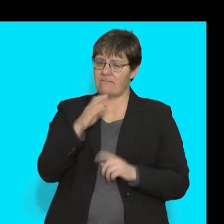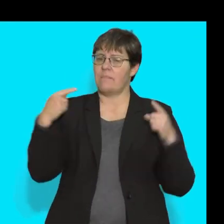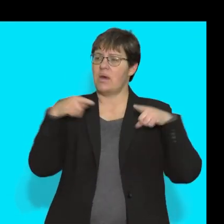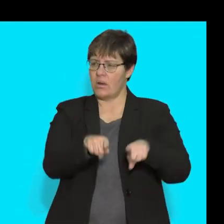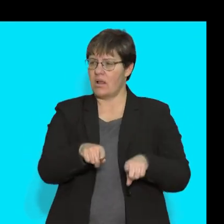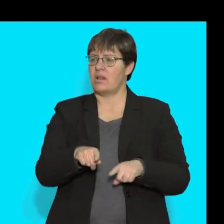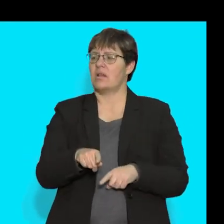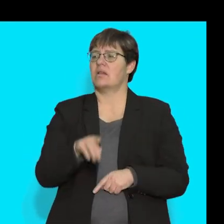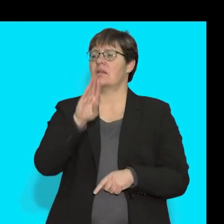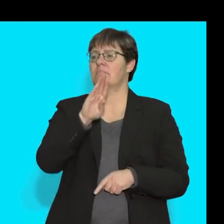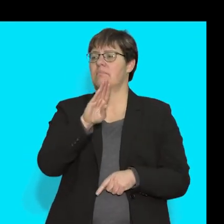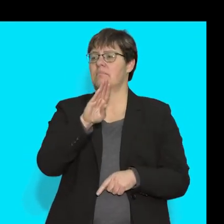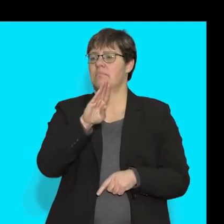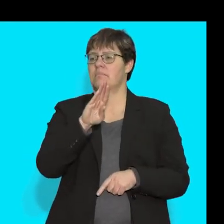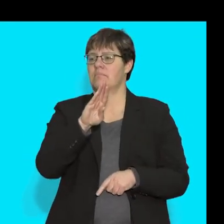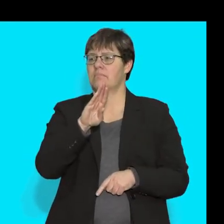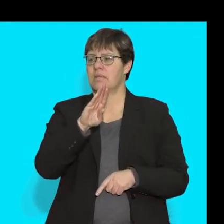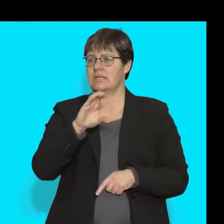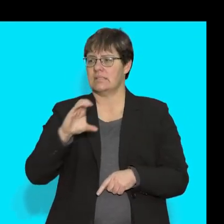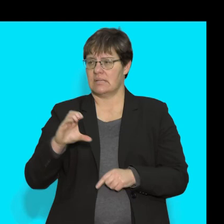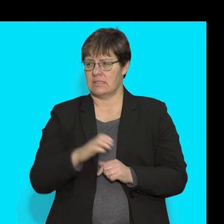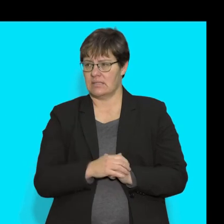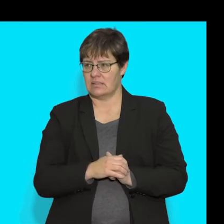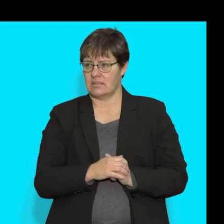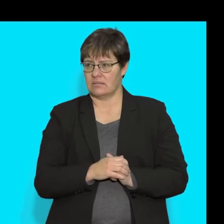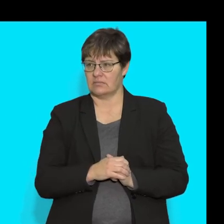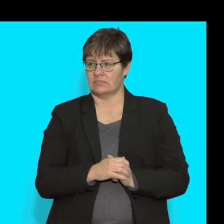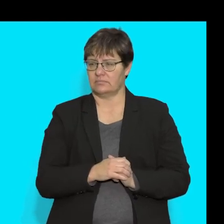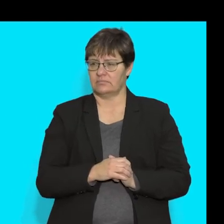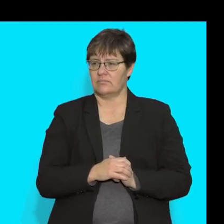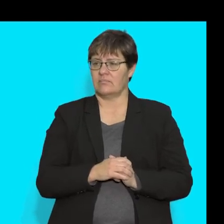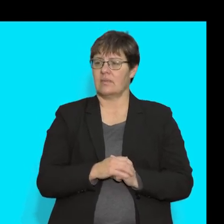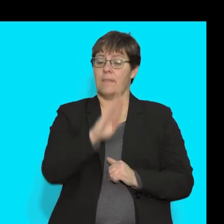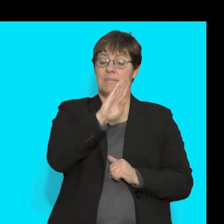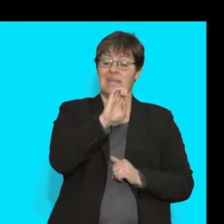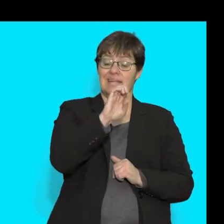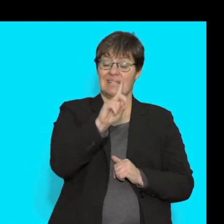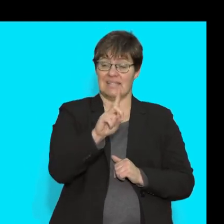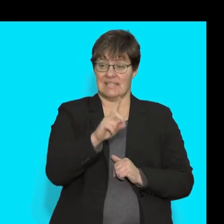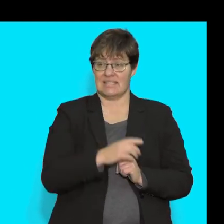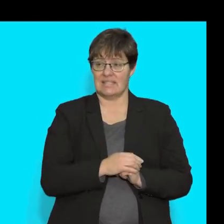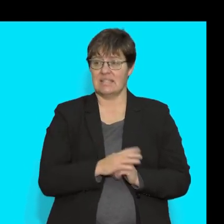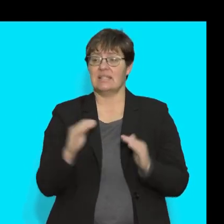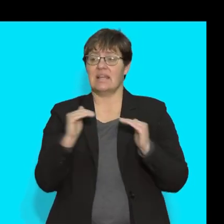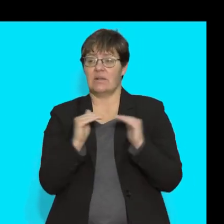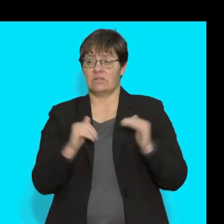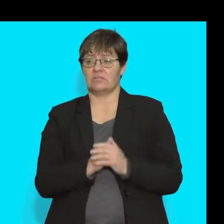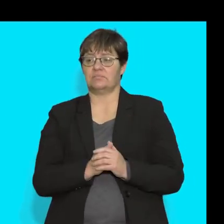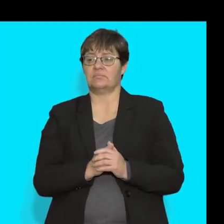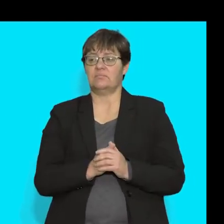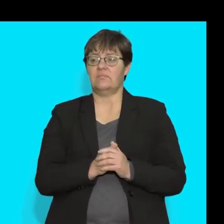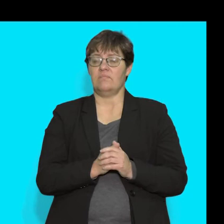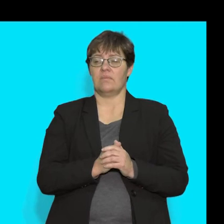parallel to BC. But let me write it for you first. So I will then say, firstly, BED is equals